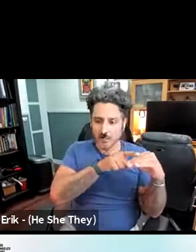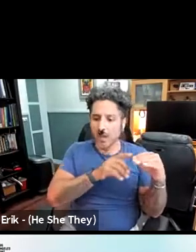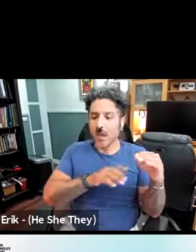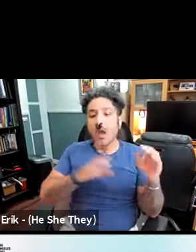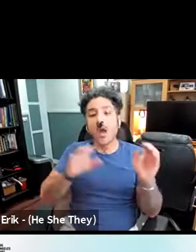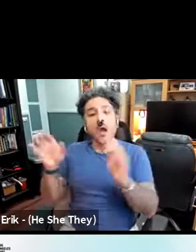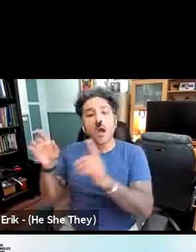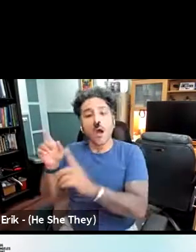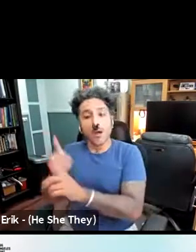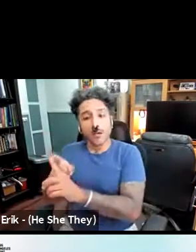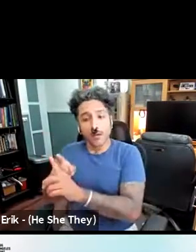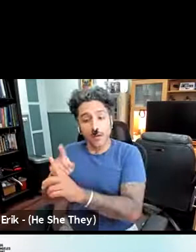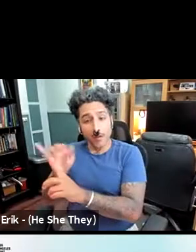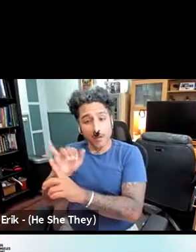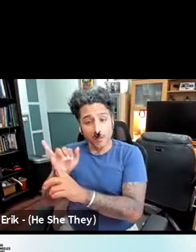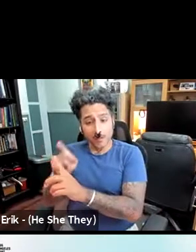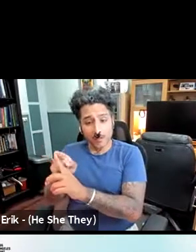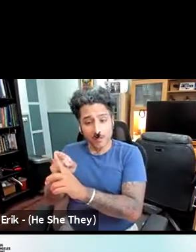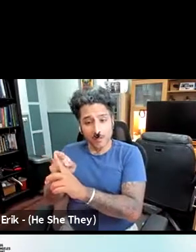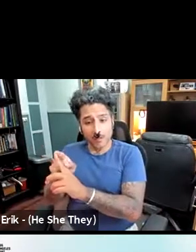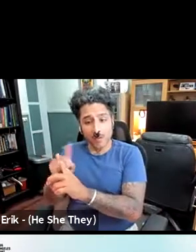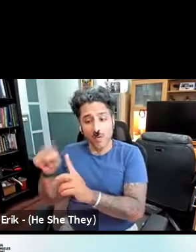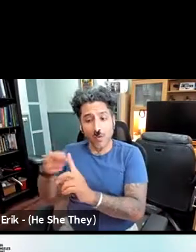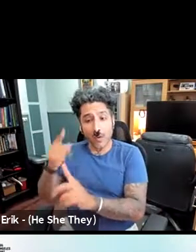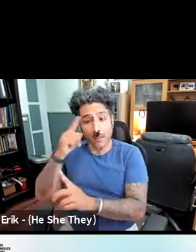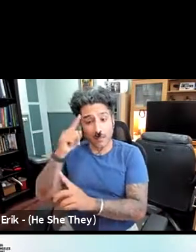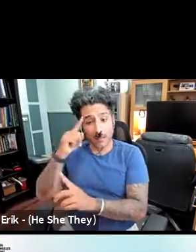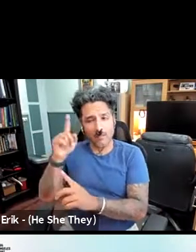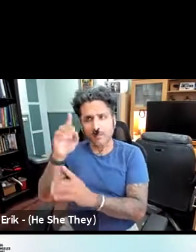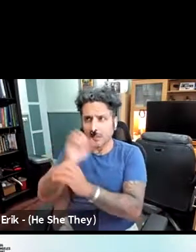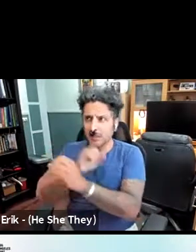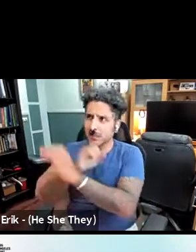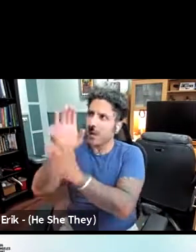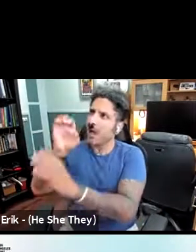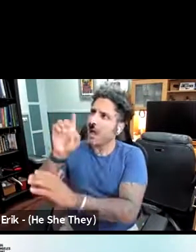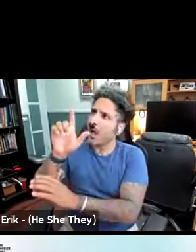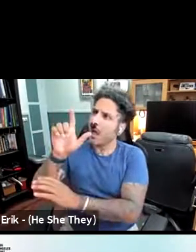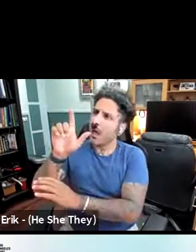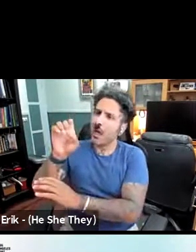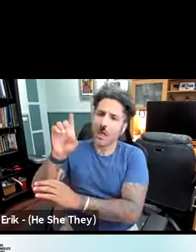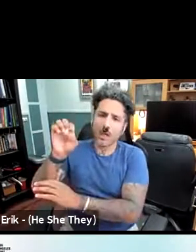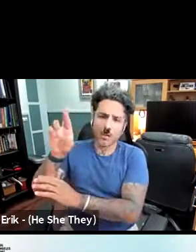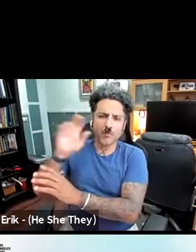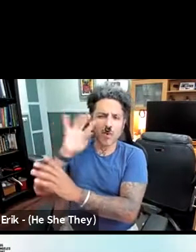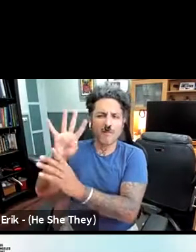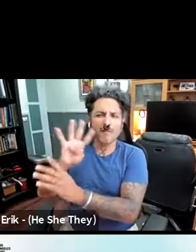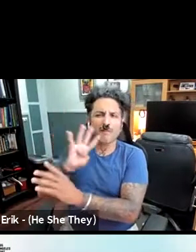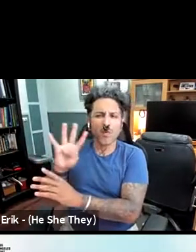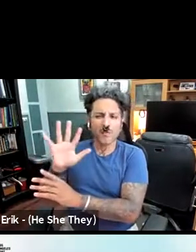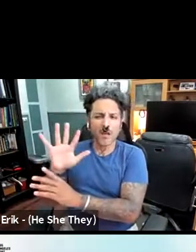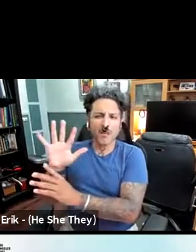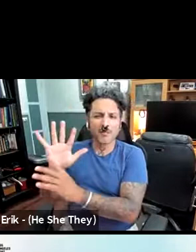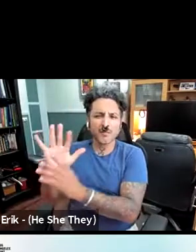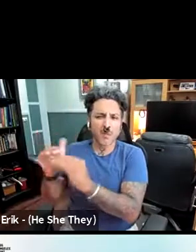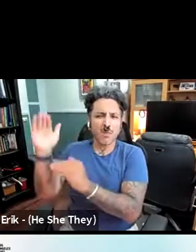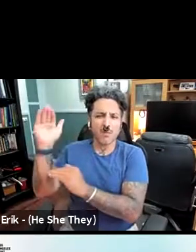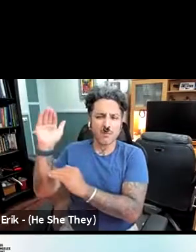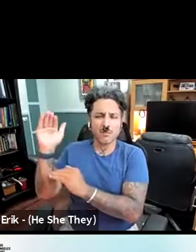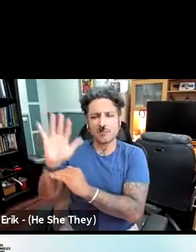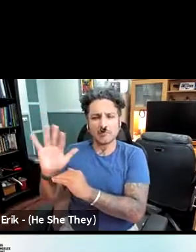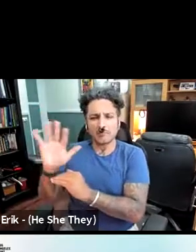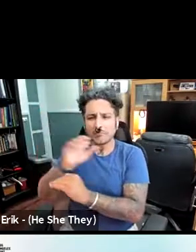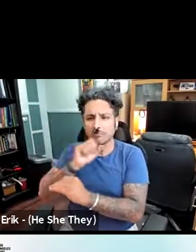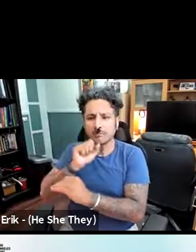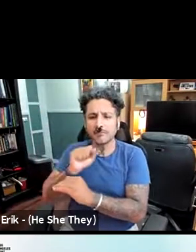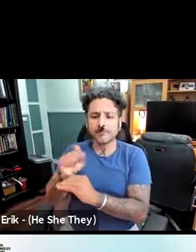me, when I think of elders, and I think of those that are, say, 45 and older, those, say, even who are